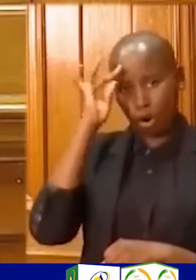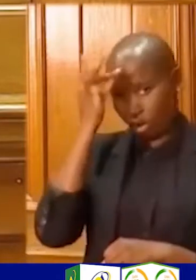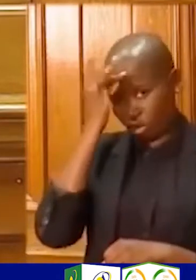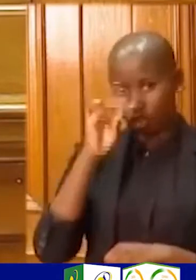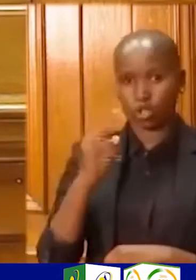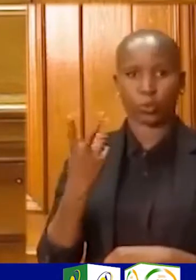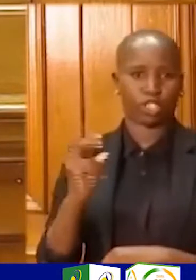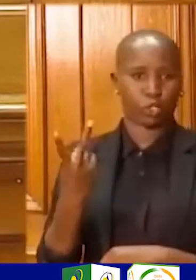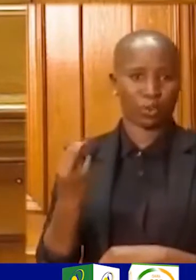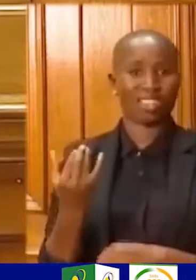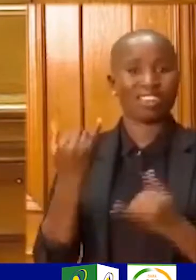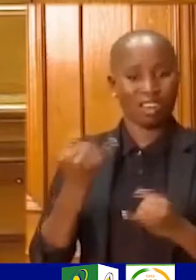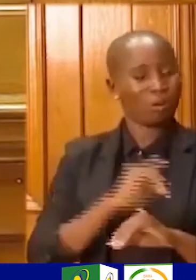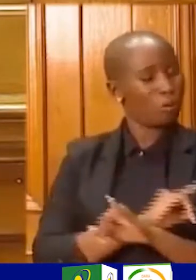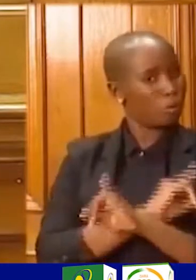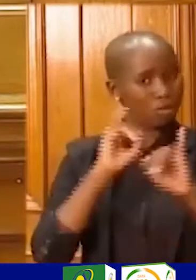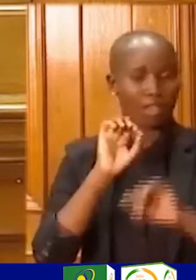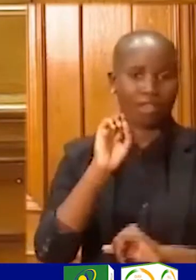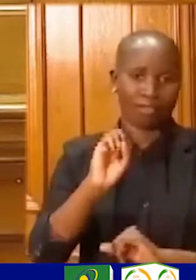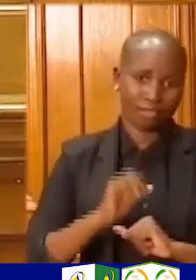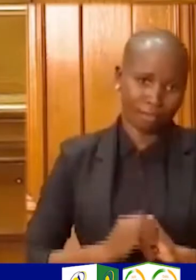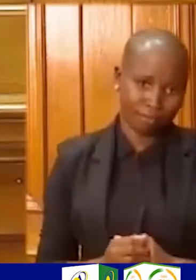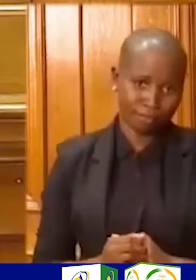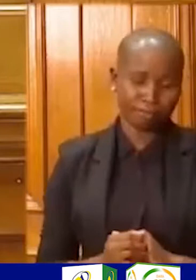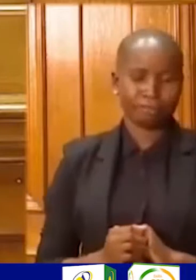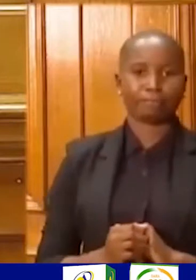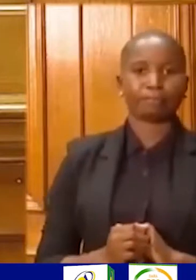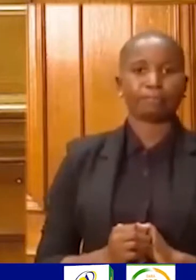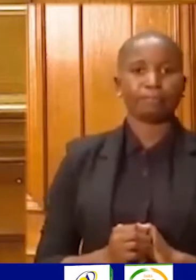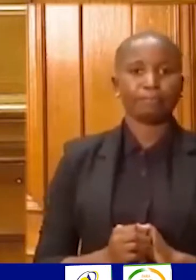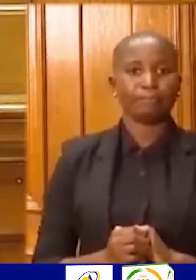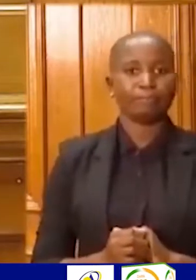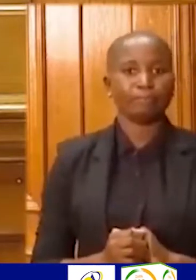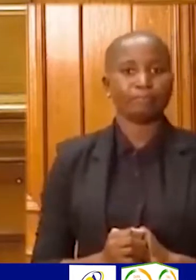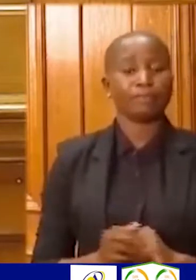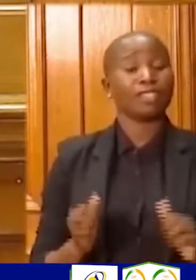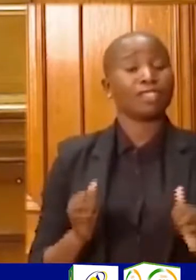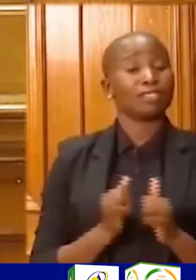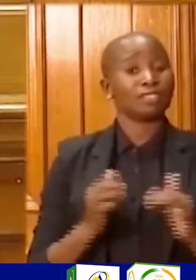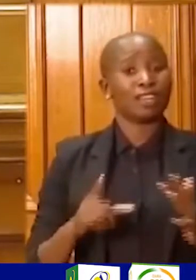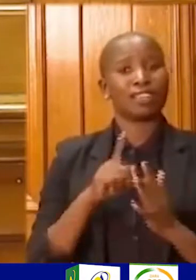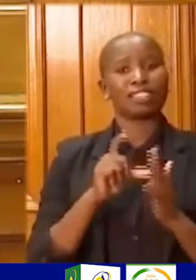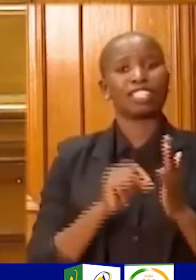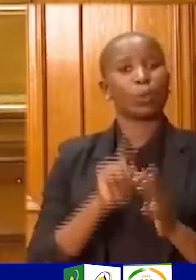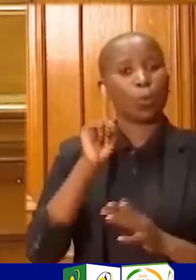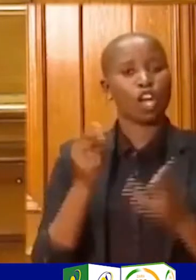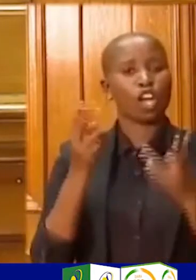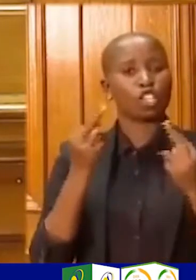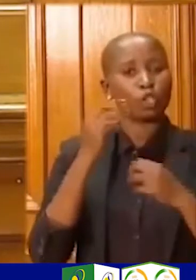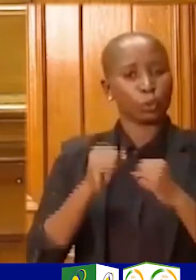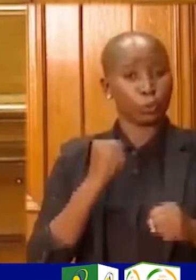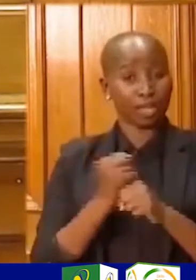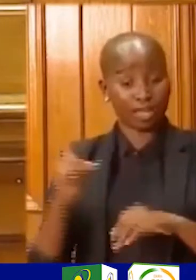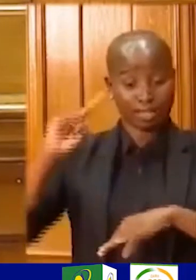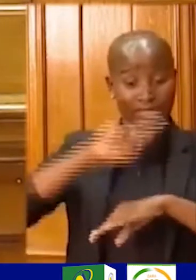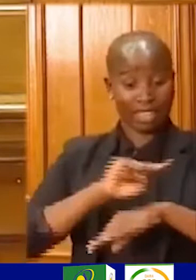address, President Cyril Ramaphosa announced that in light of a spike in COVID-19 cases in South Africa, the country will close the 20 remaining open land border posts